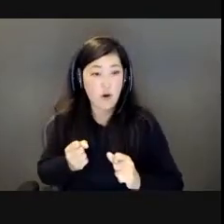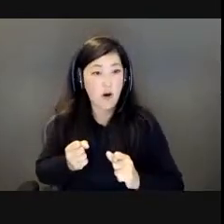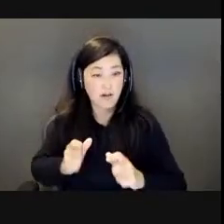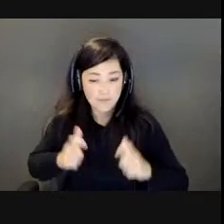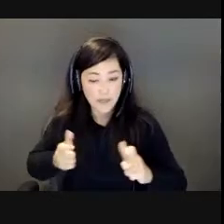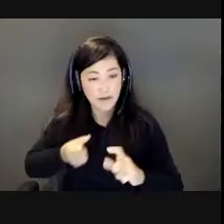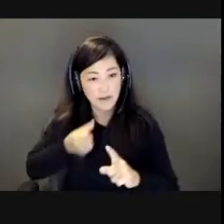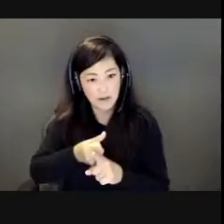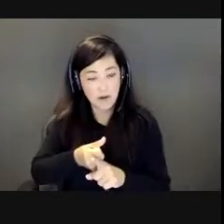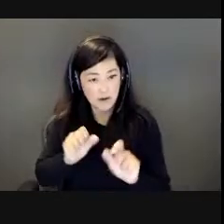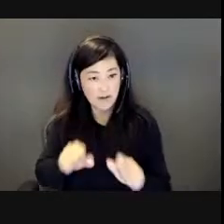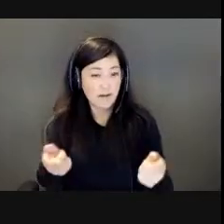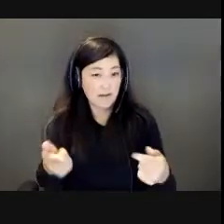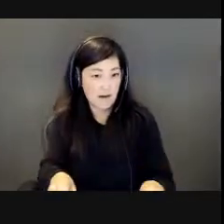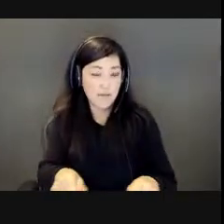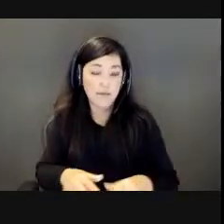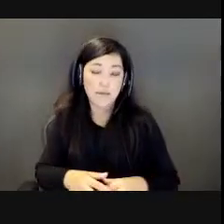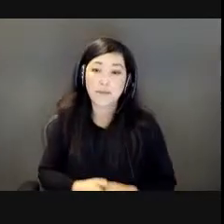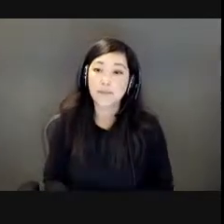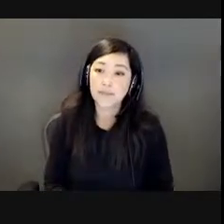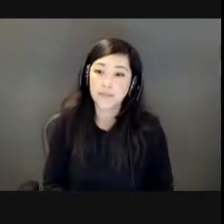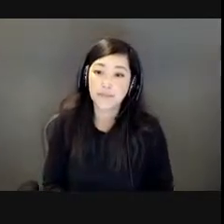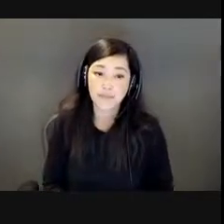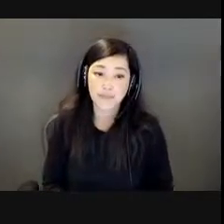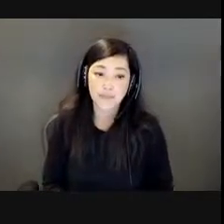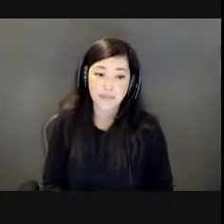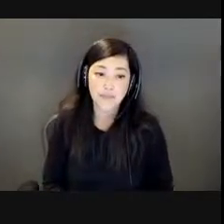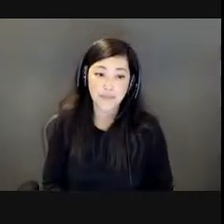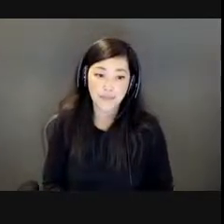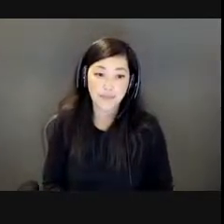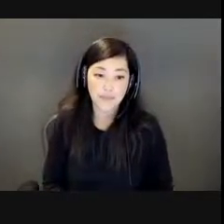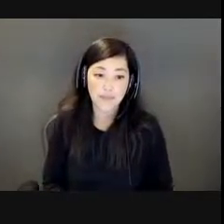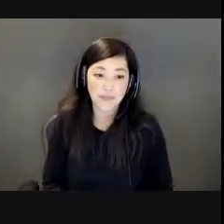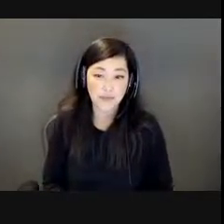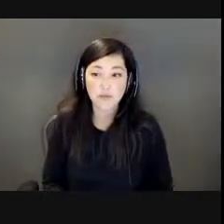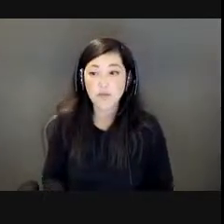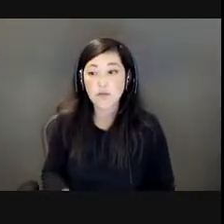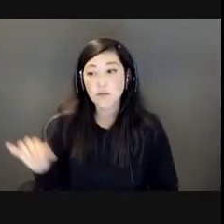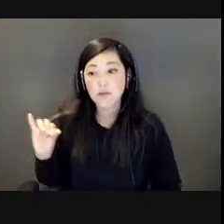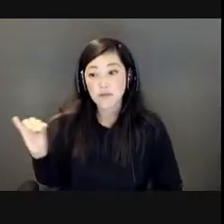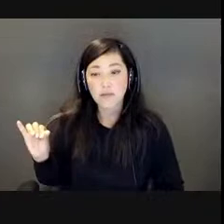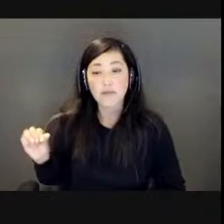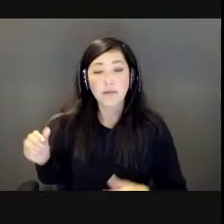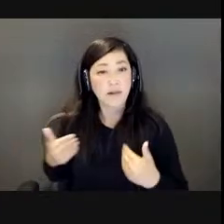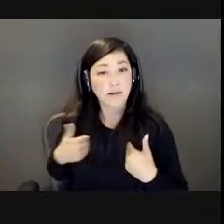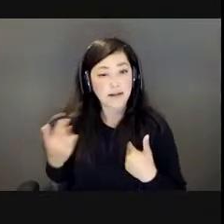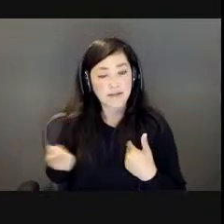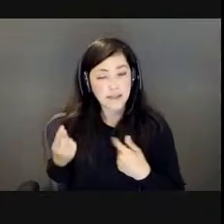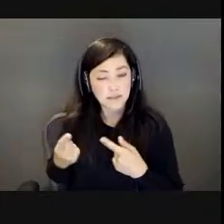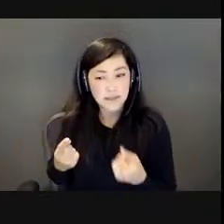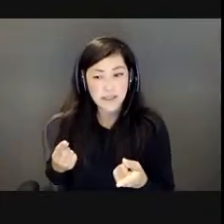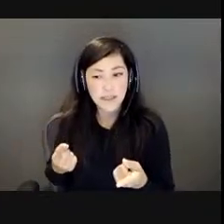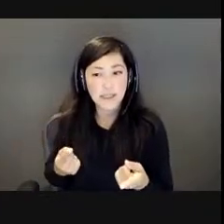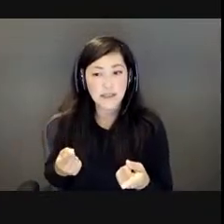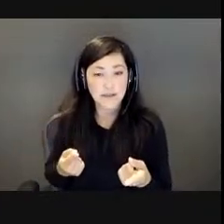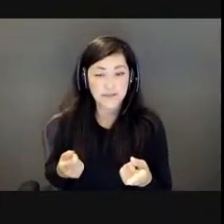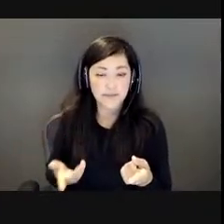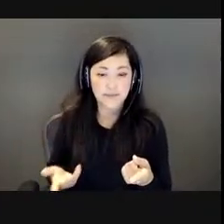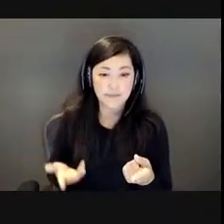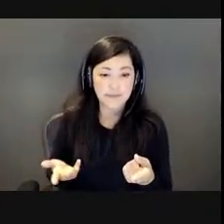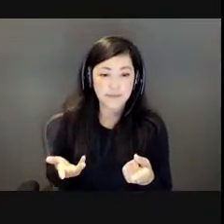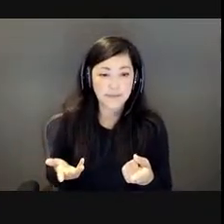Absolutely. Yeah. Fantastic. We also had someone ask if you're not only just taking kind of feedback